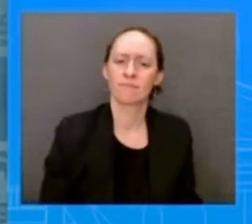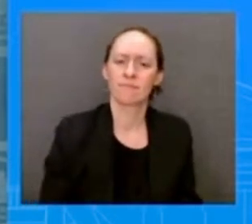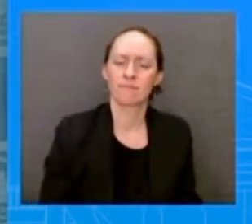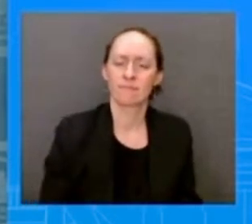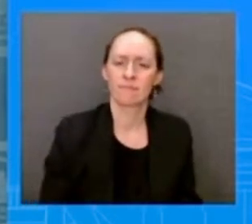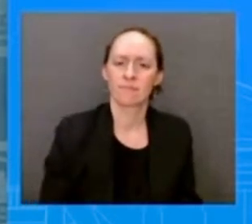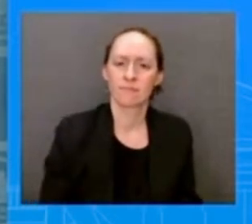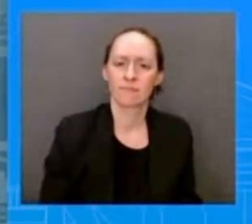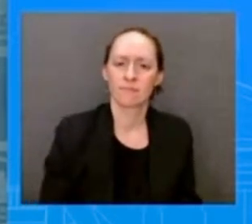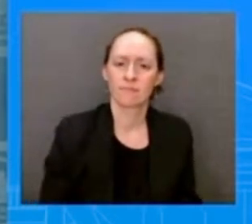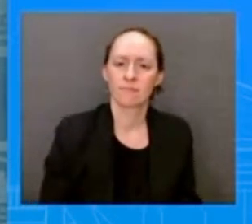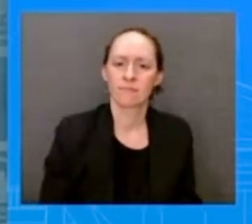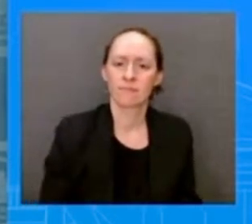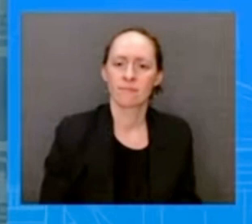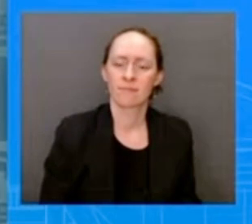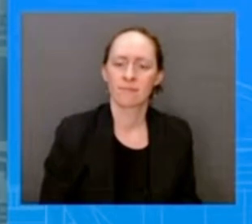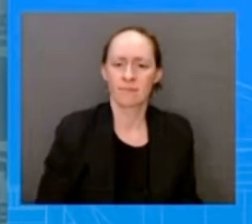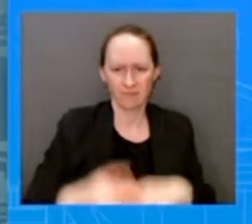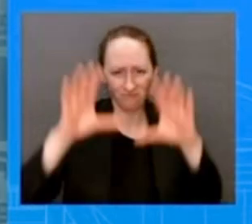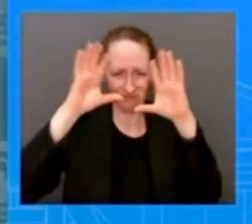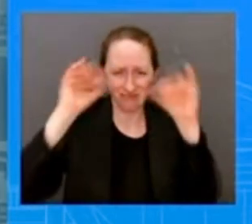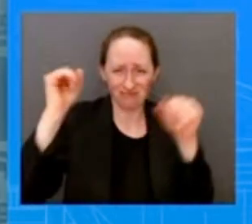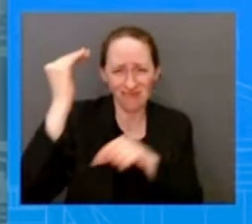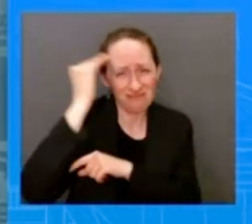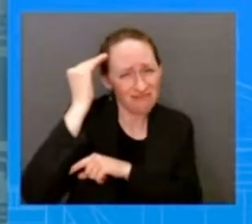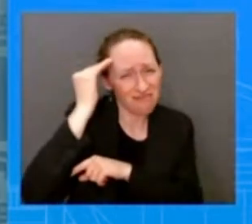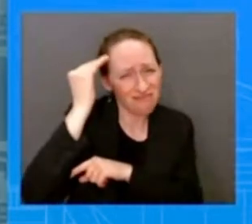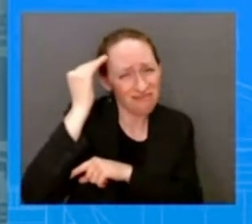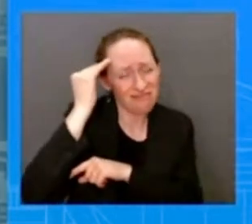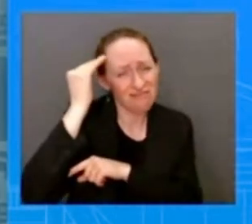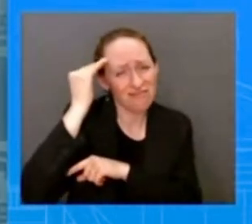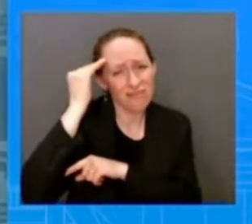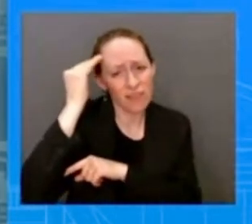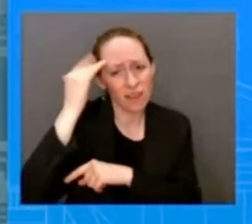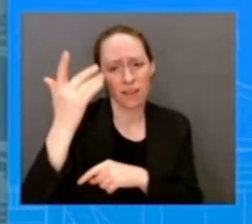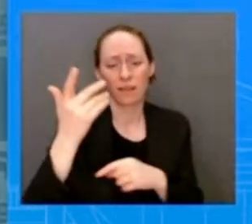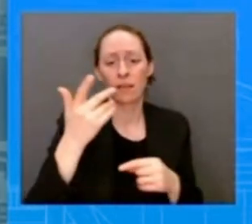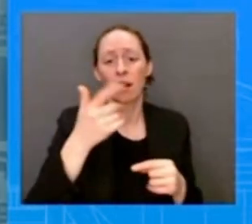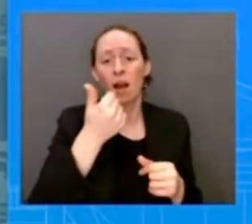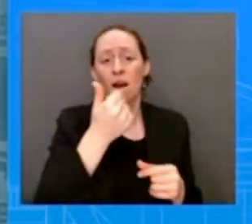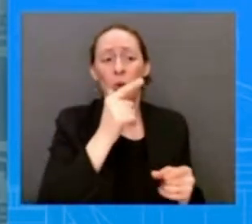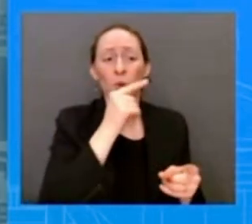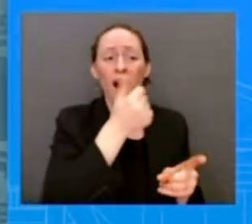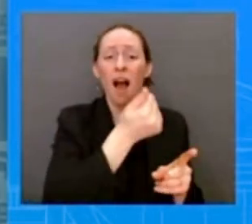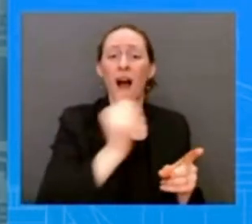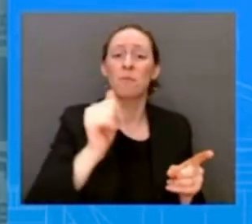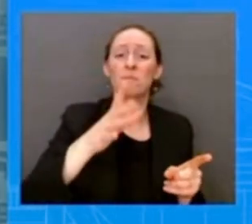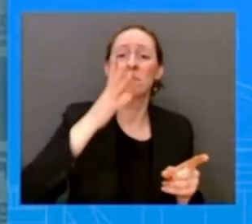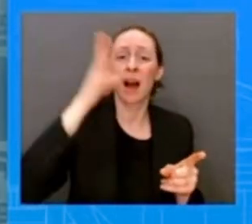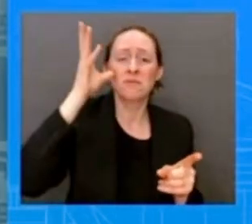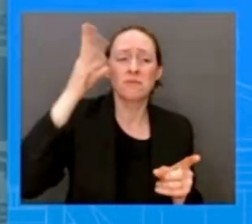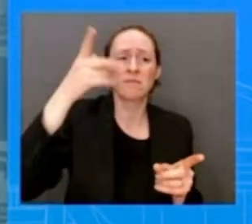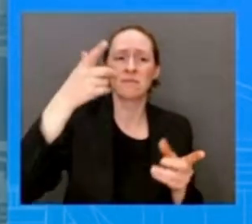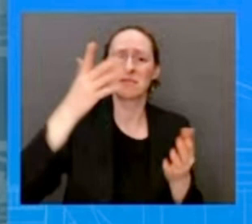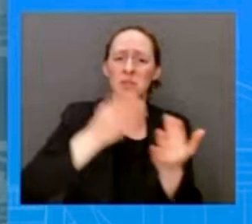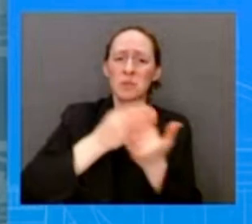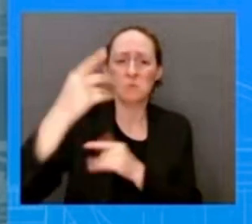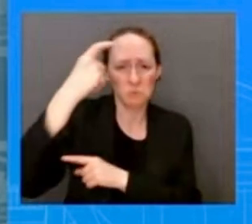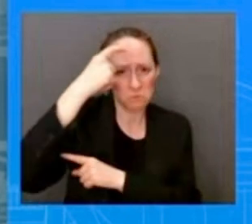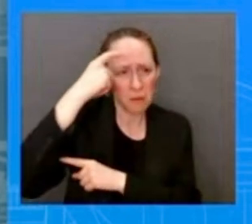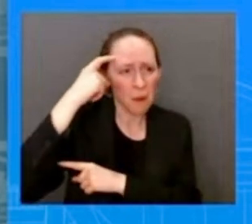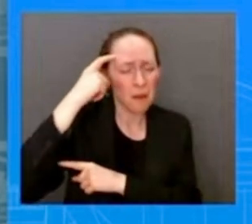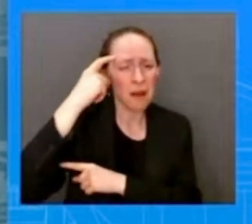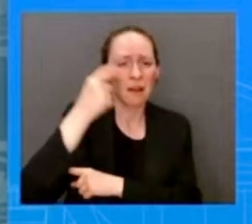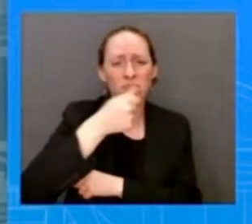go through that type of trauma, that type of hurt. I will say his words are being